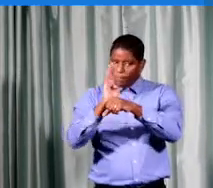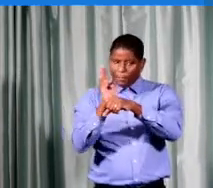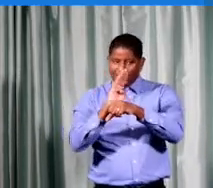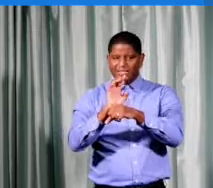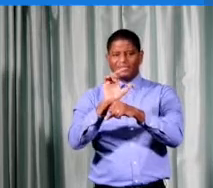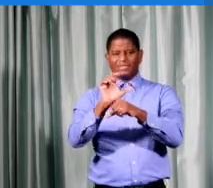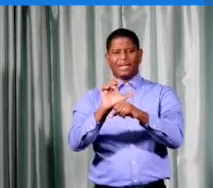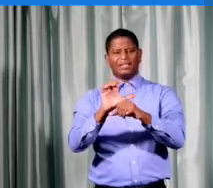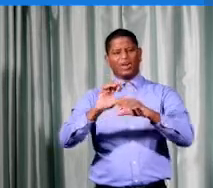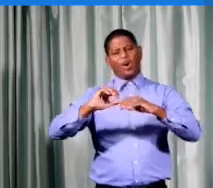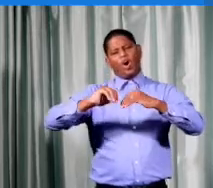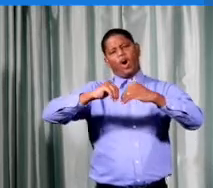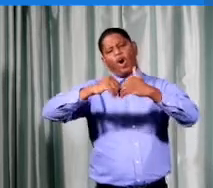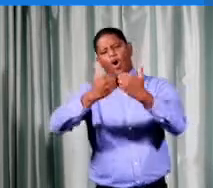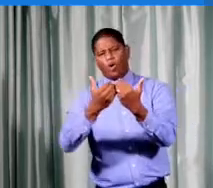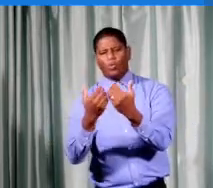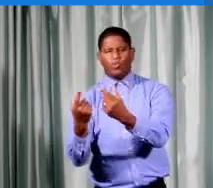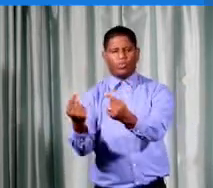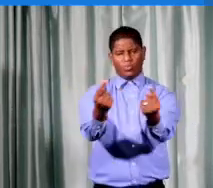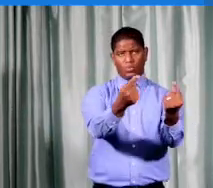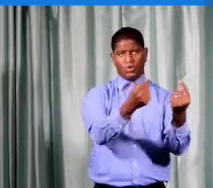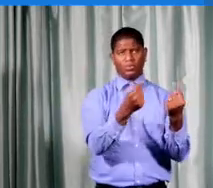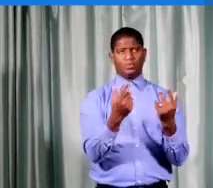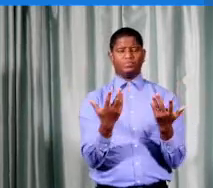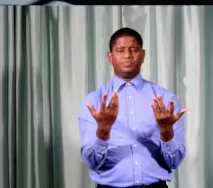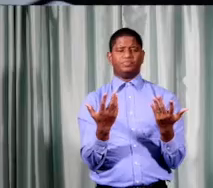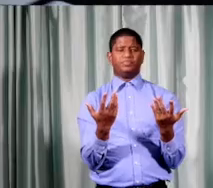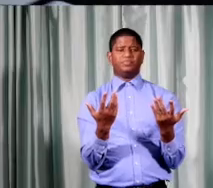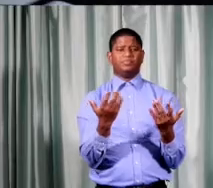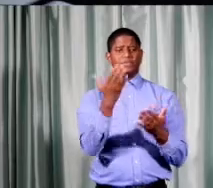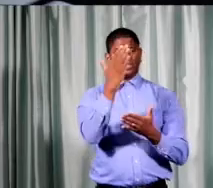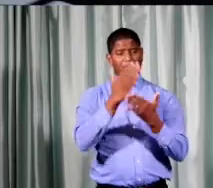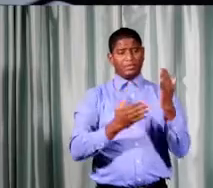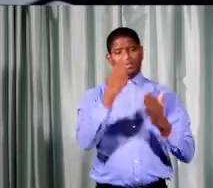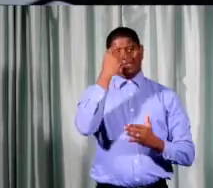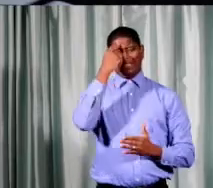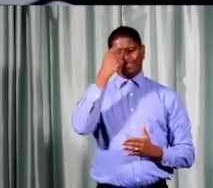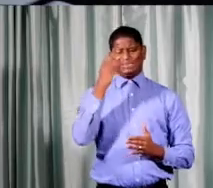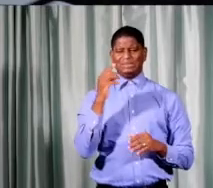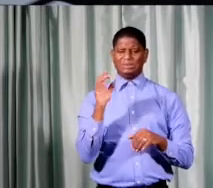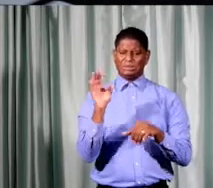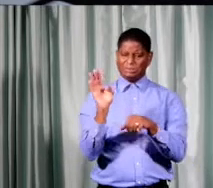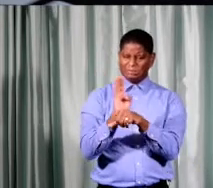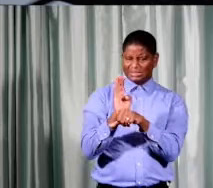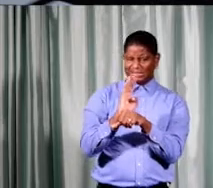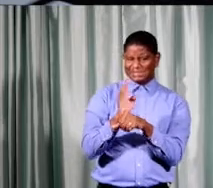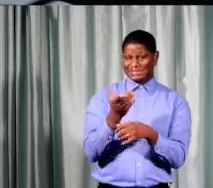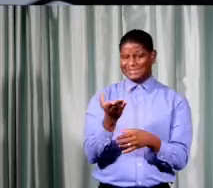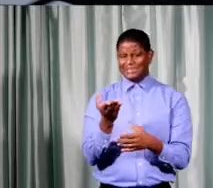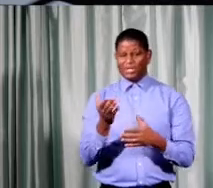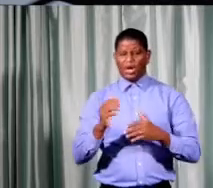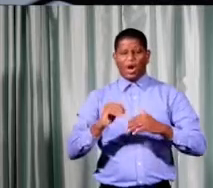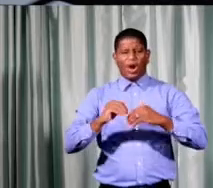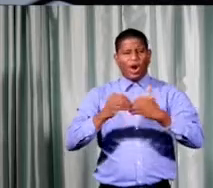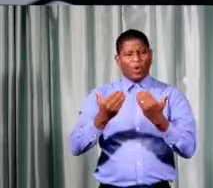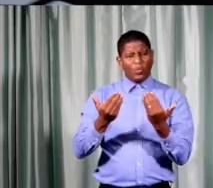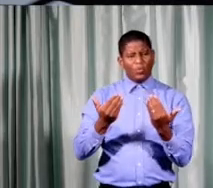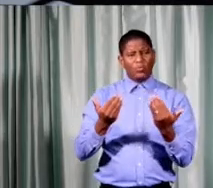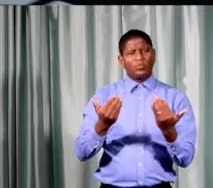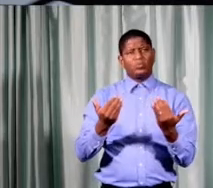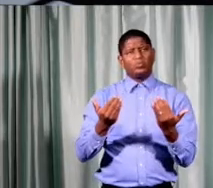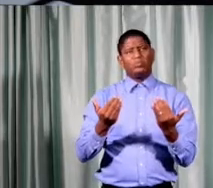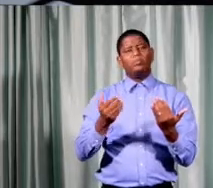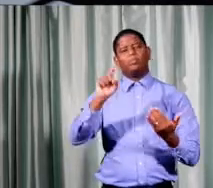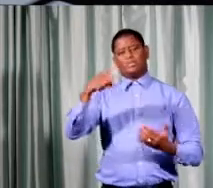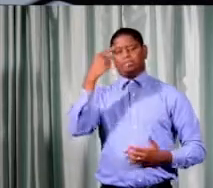that they believe are businesses, but it's really a charity. I need to separate all the stuff for